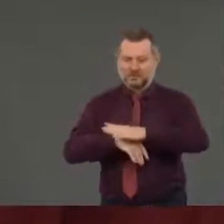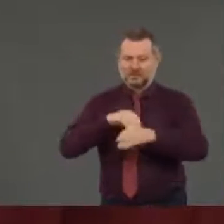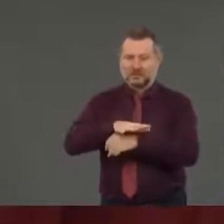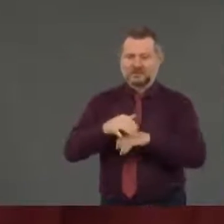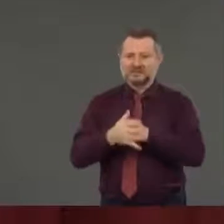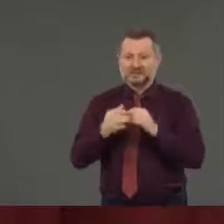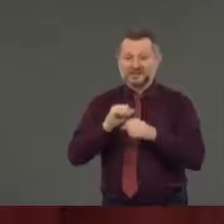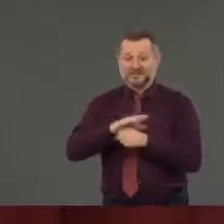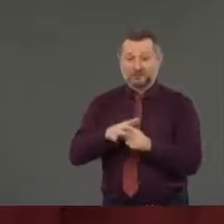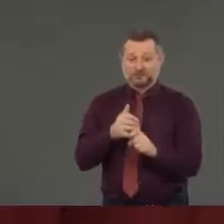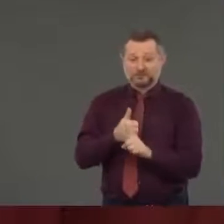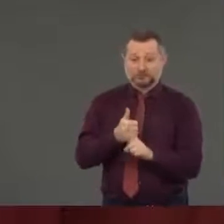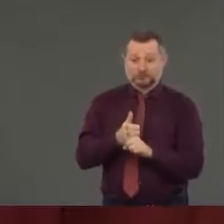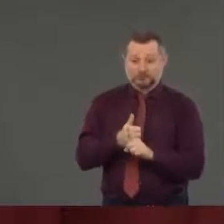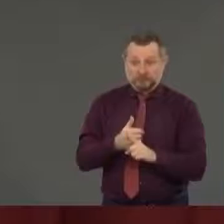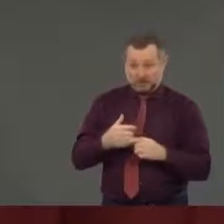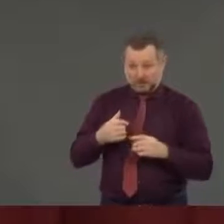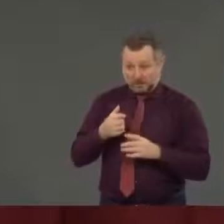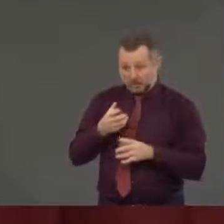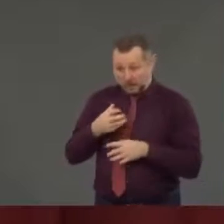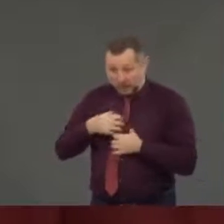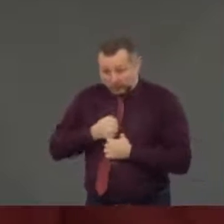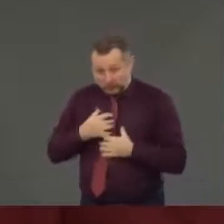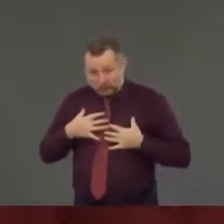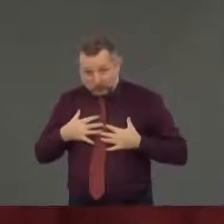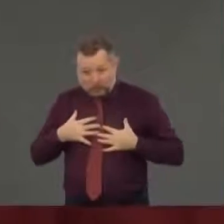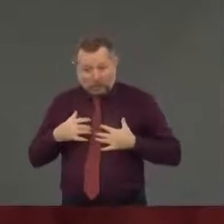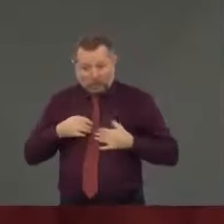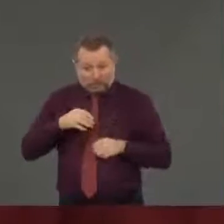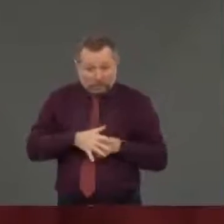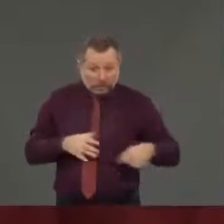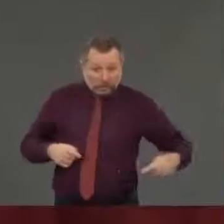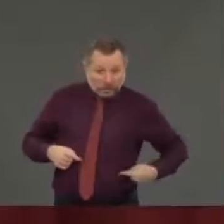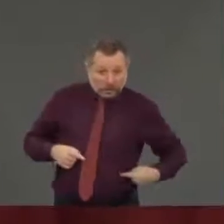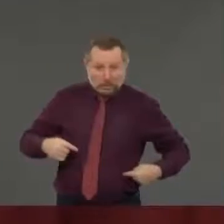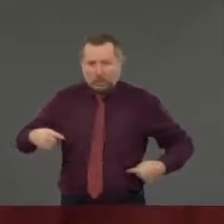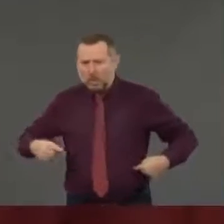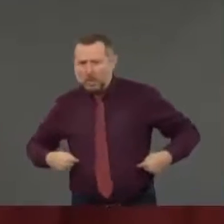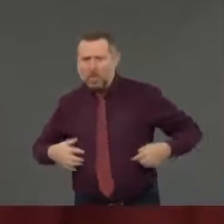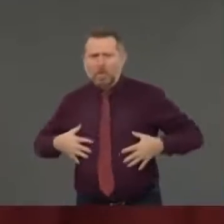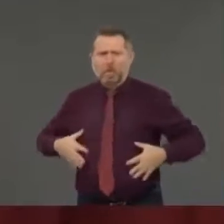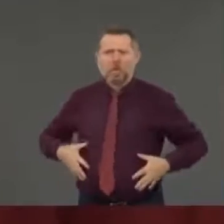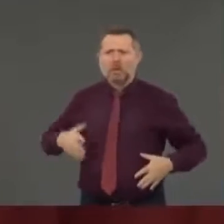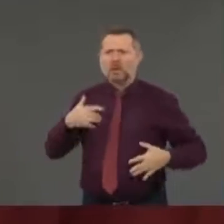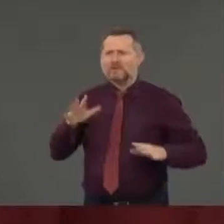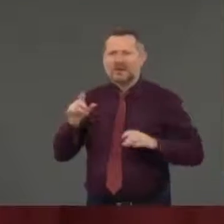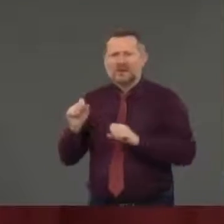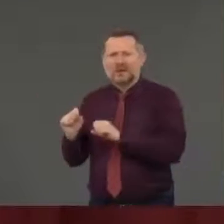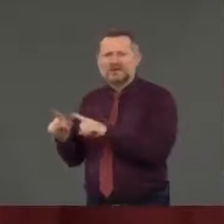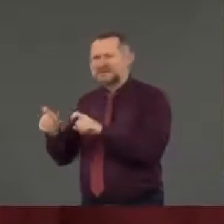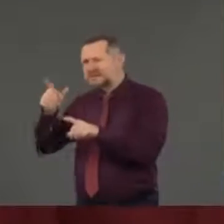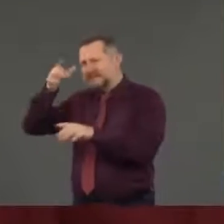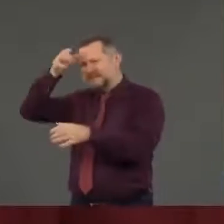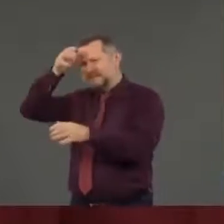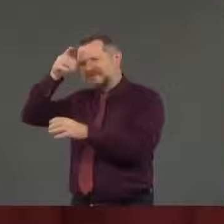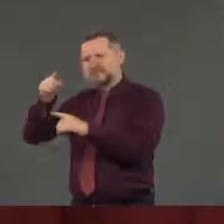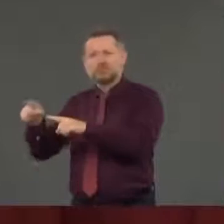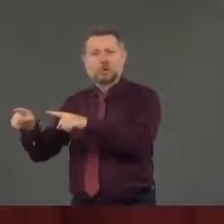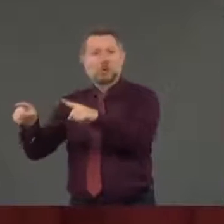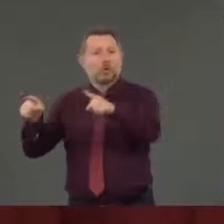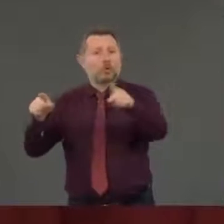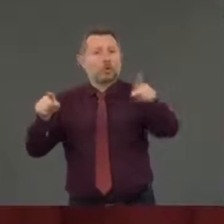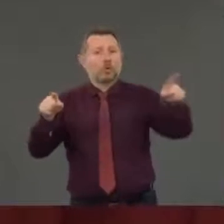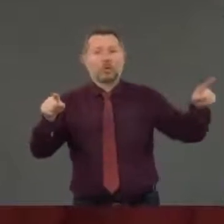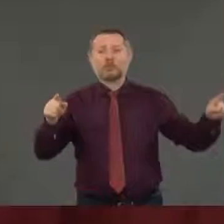spoken with many of the experts, with all the different subspecialists out there. Every one of them has said that they are looking within